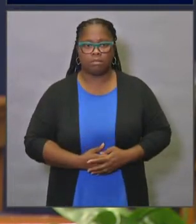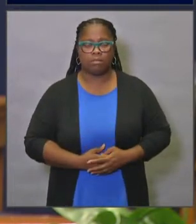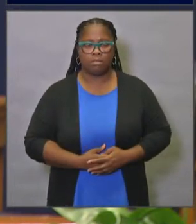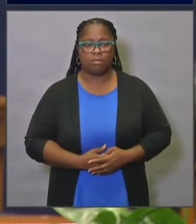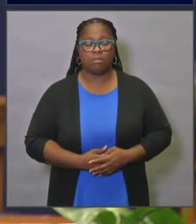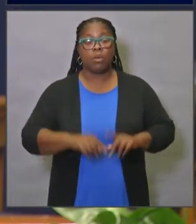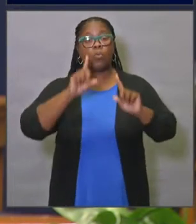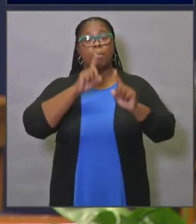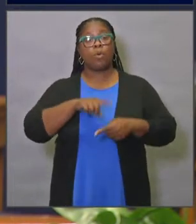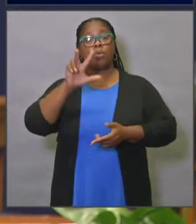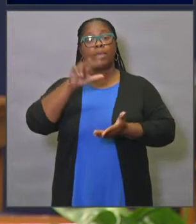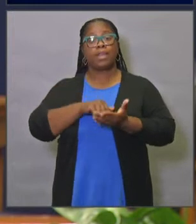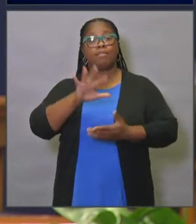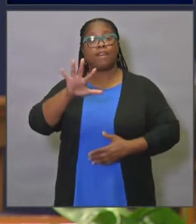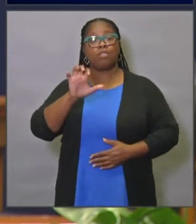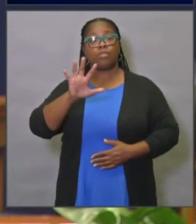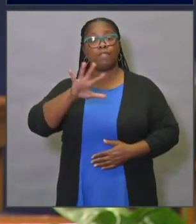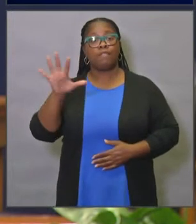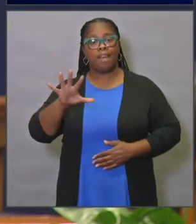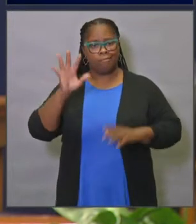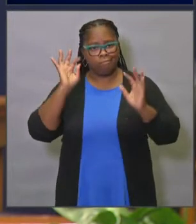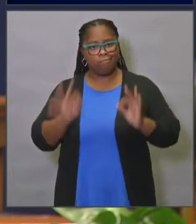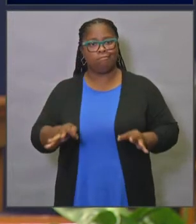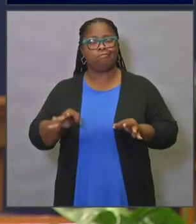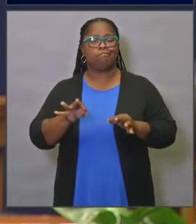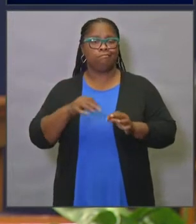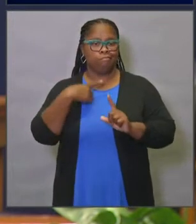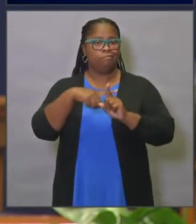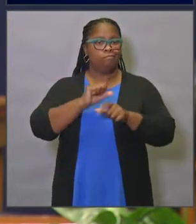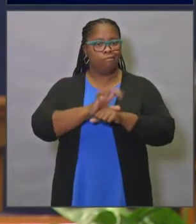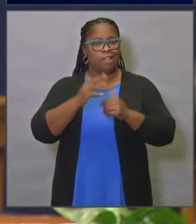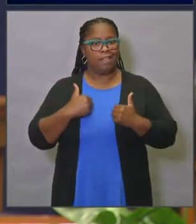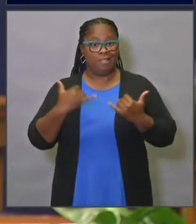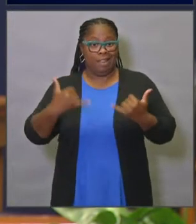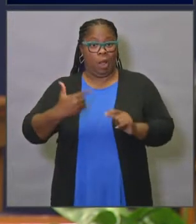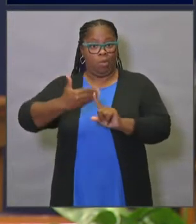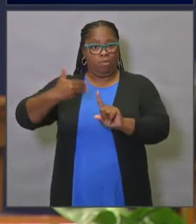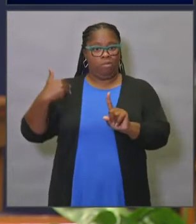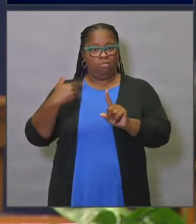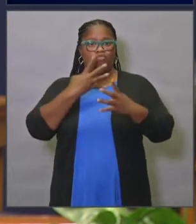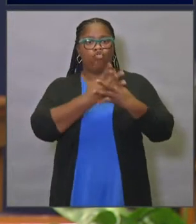We are reporting 3,555 confirmed cases at some point in jail facilities,